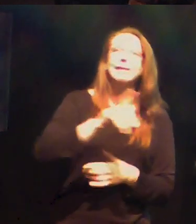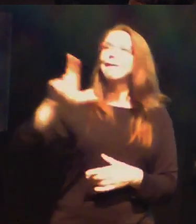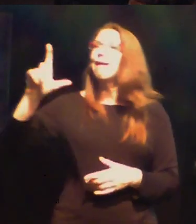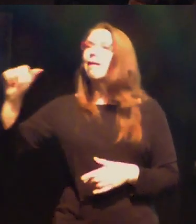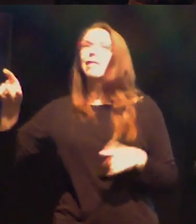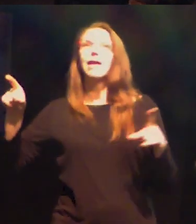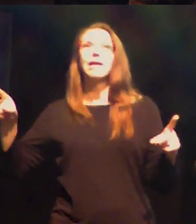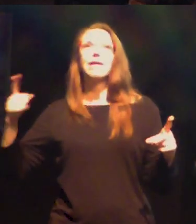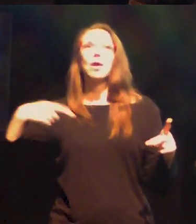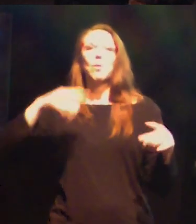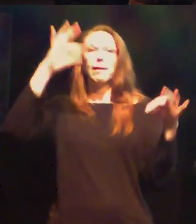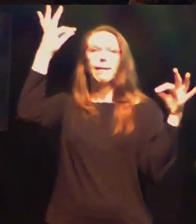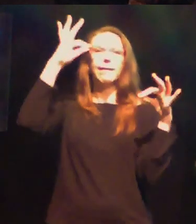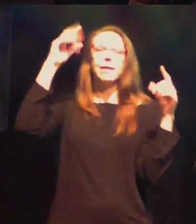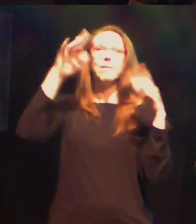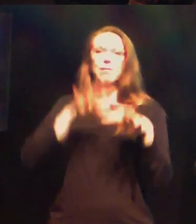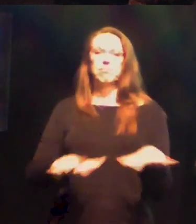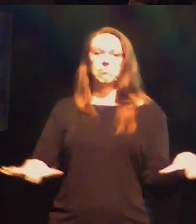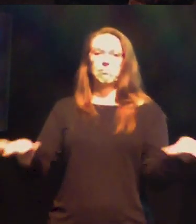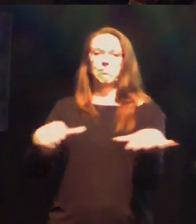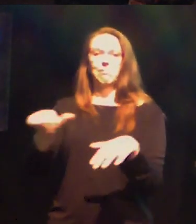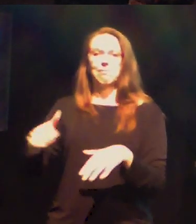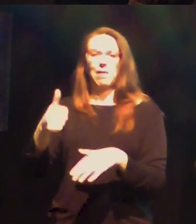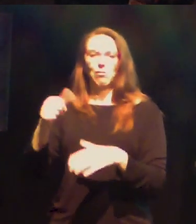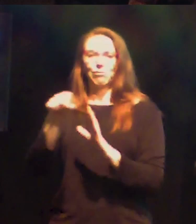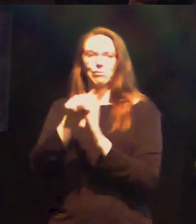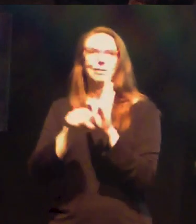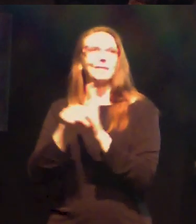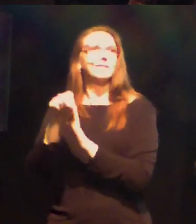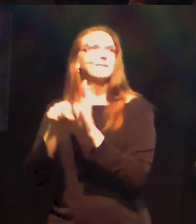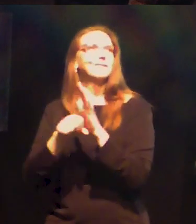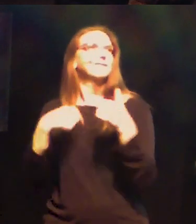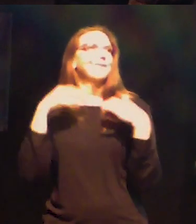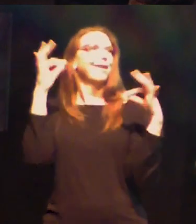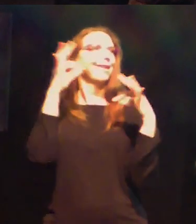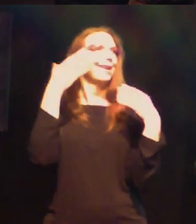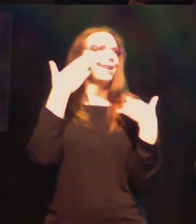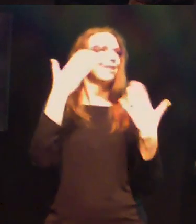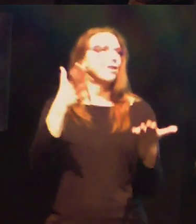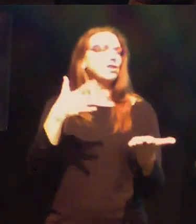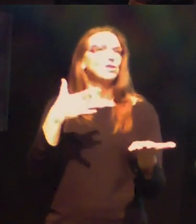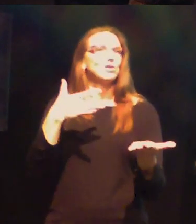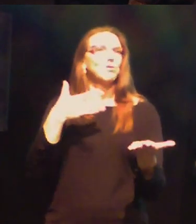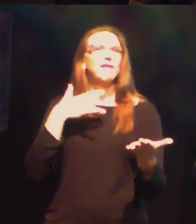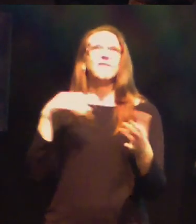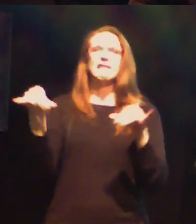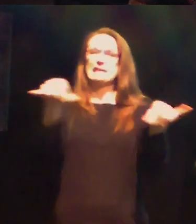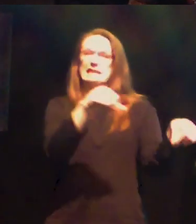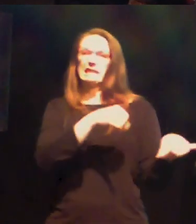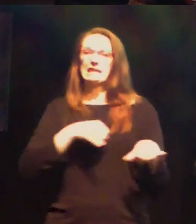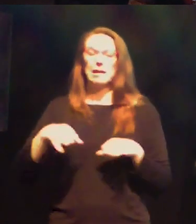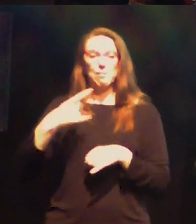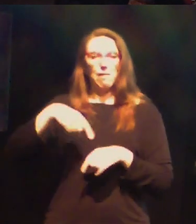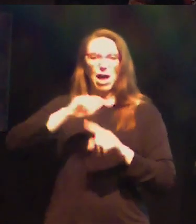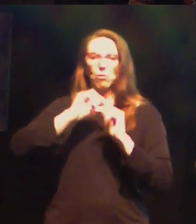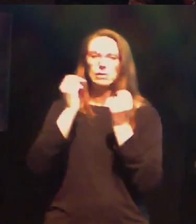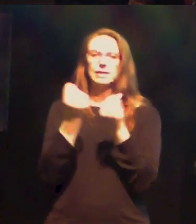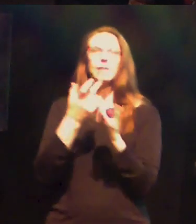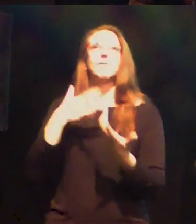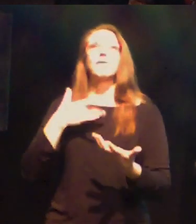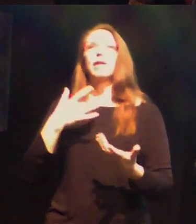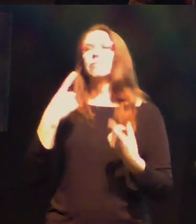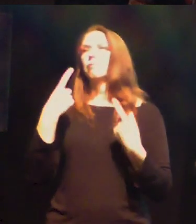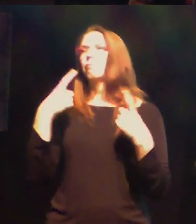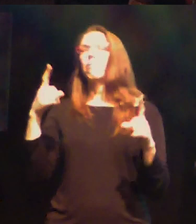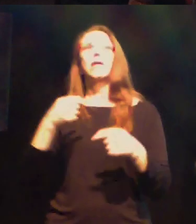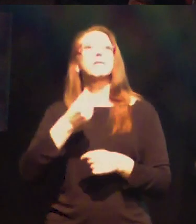have any idea about rest of America. So I felt like we all felt in the same way as a team that we got to tell this